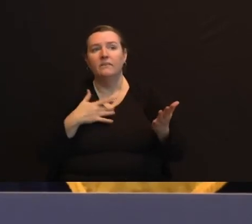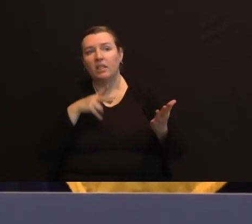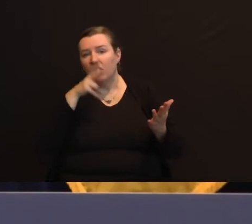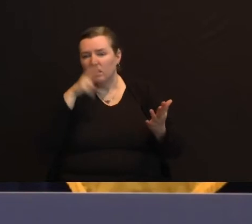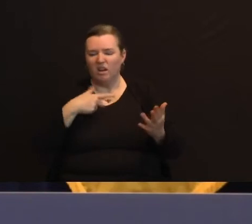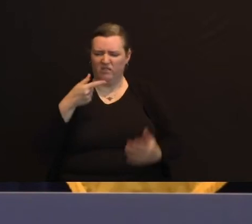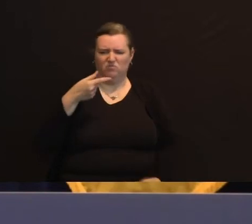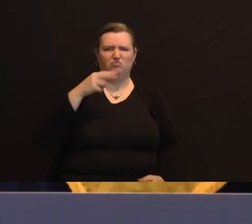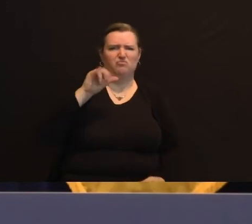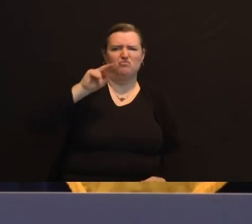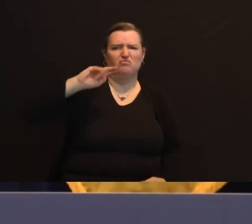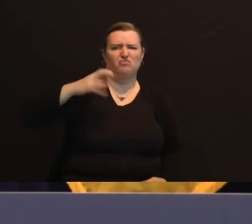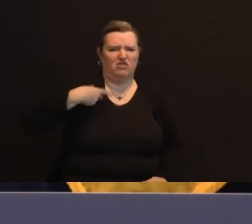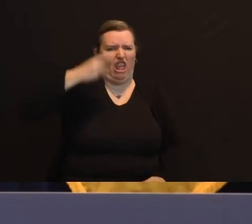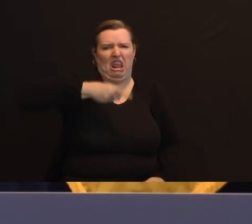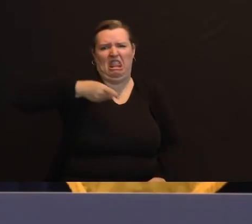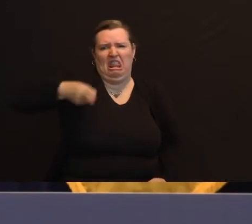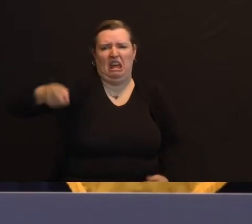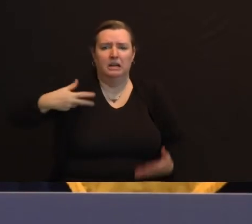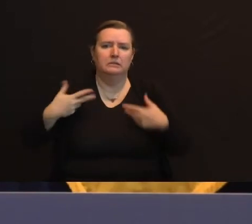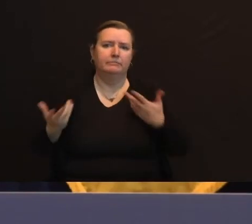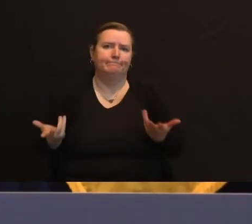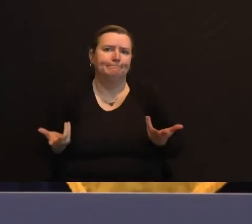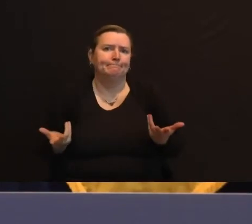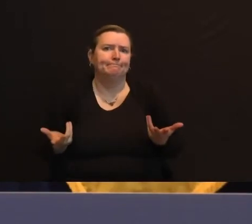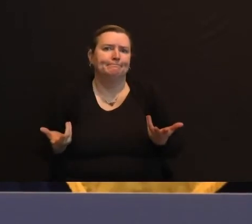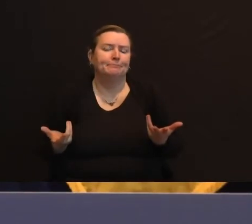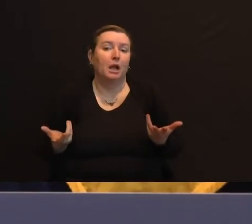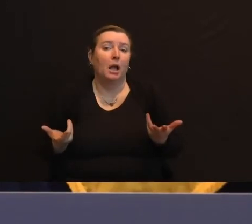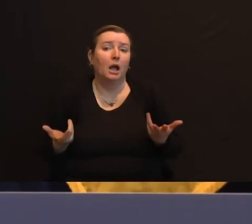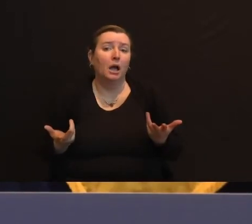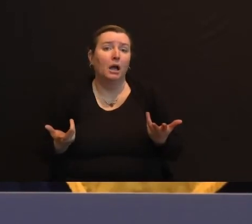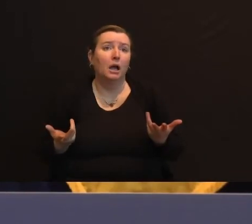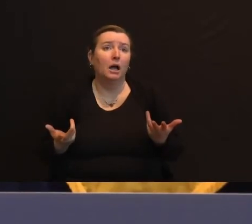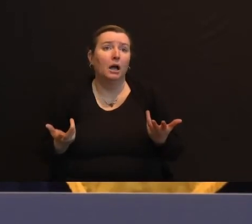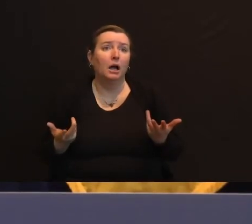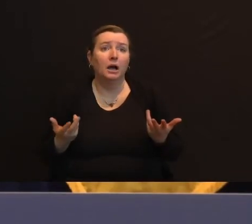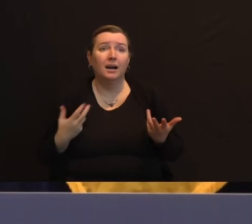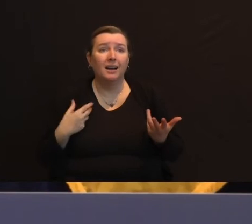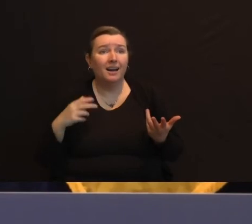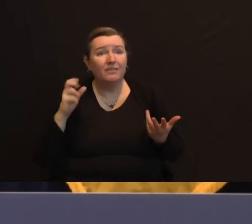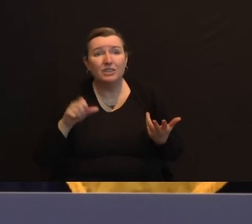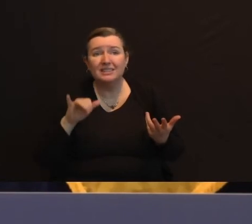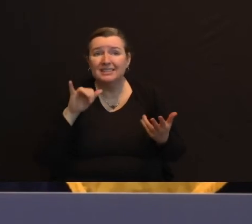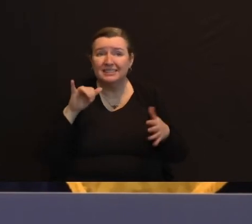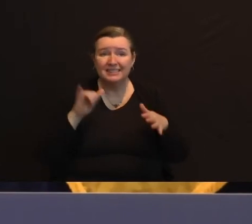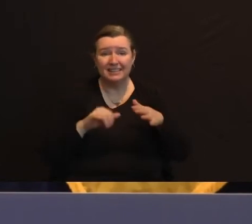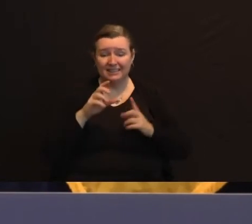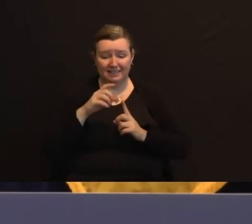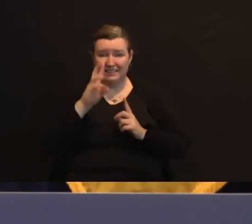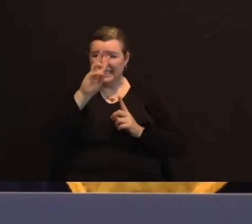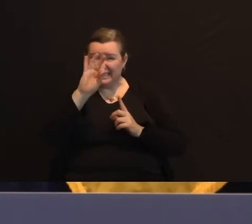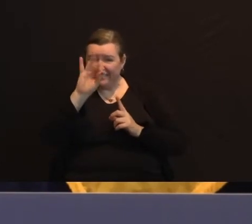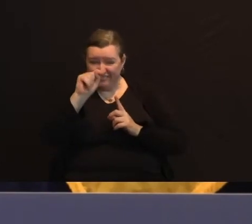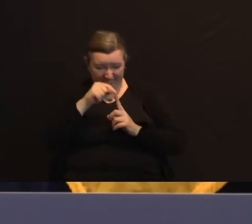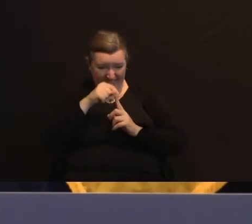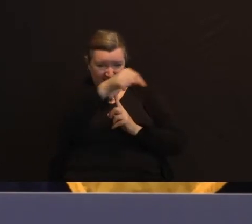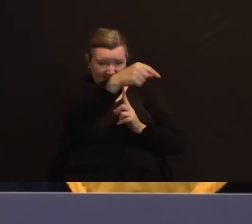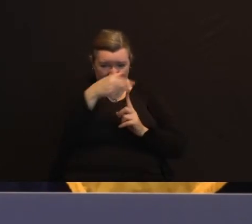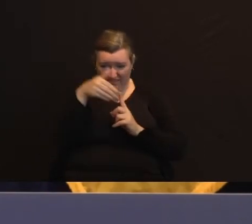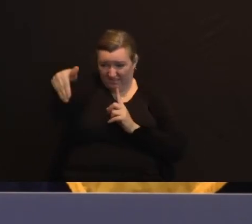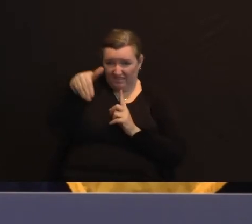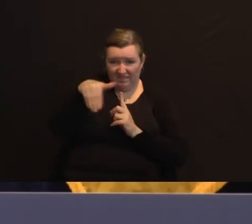5. Don't travel. You got to stay 6 weeks away from Santa. Santa's got to wear a face covering. You've got to wear a face covering. When you